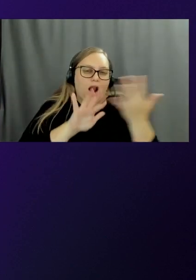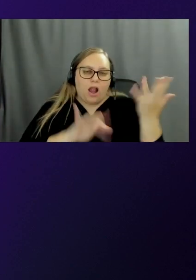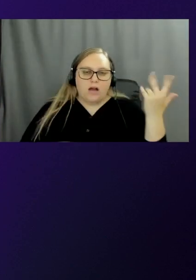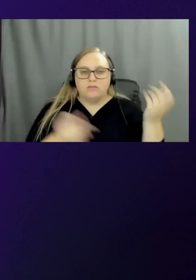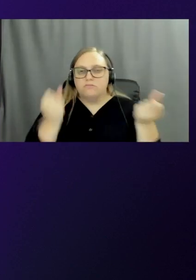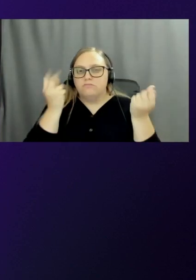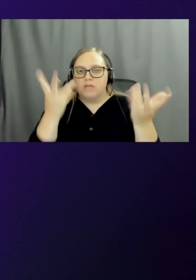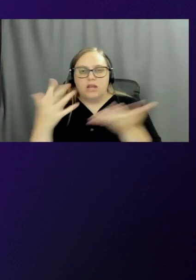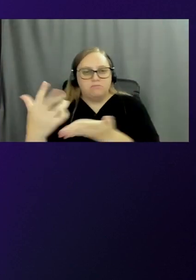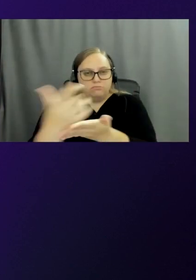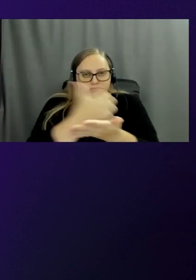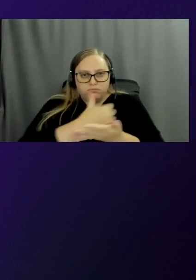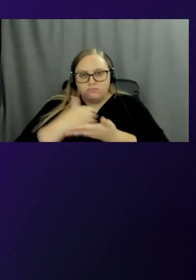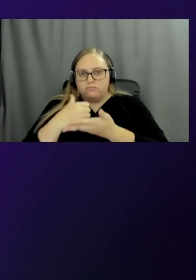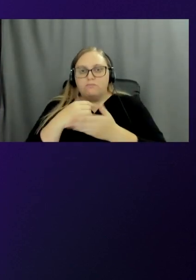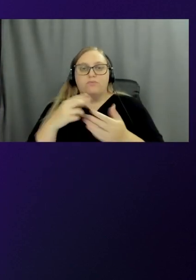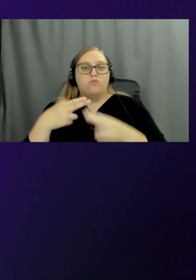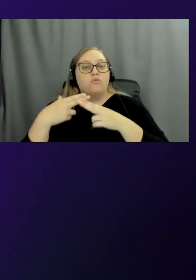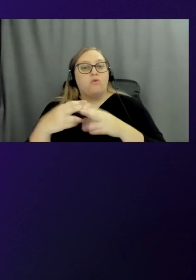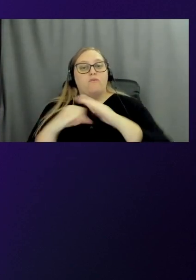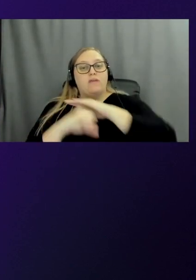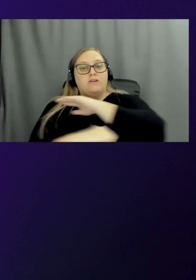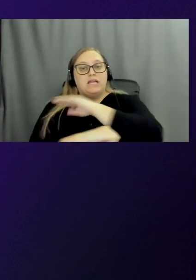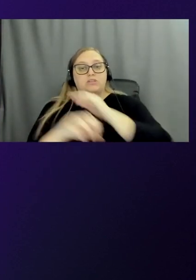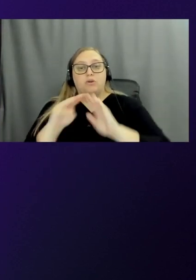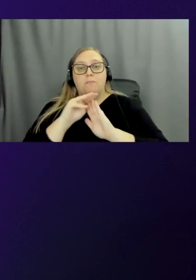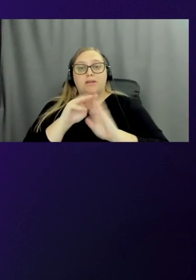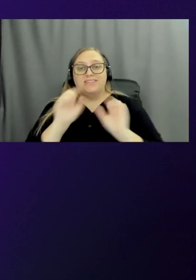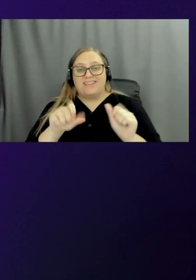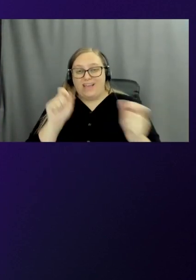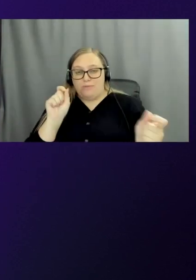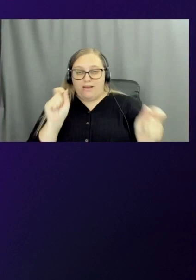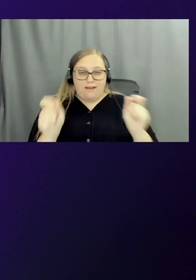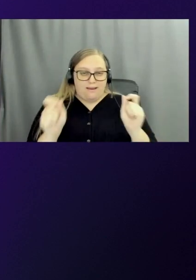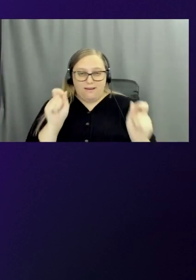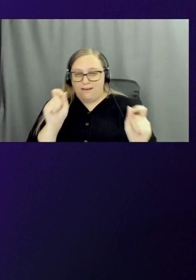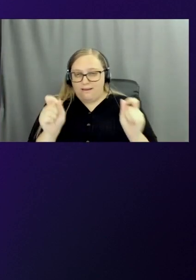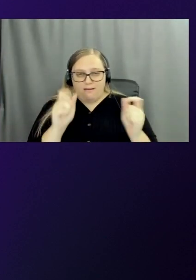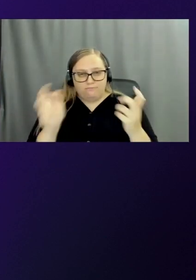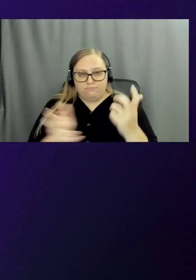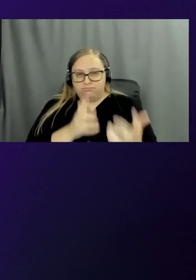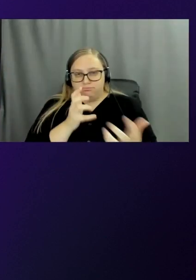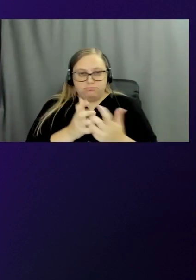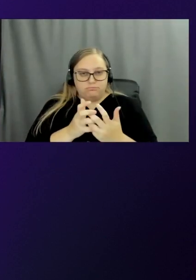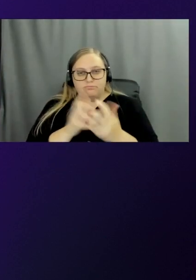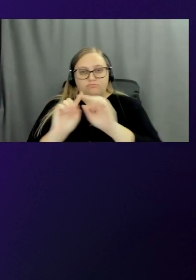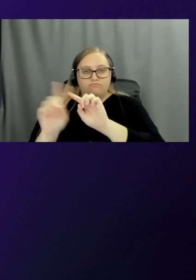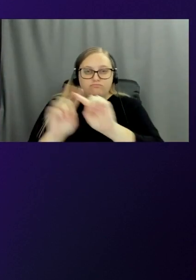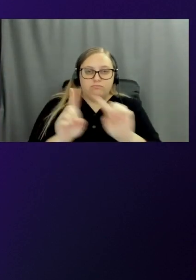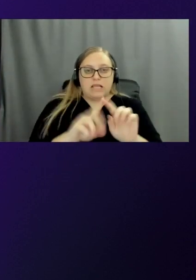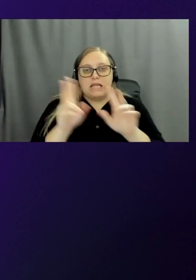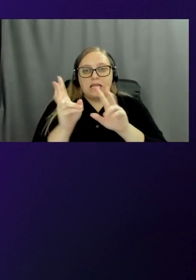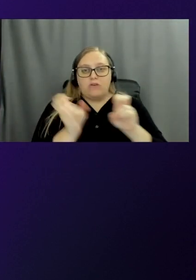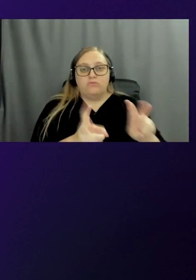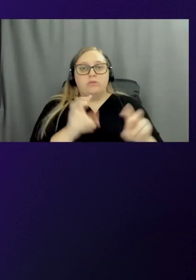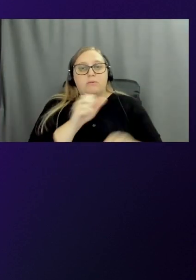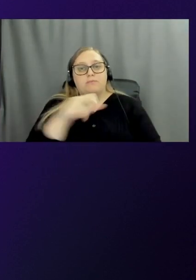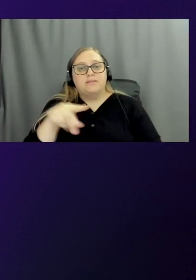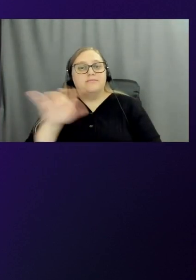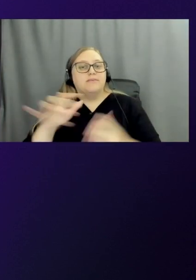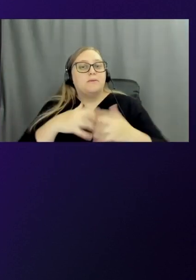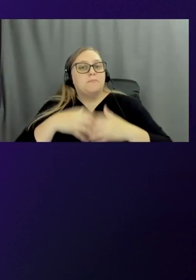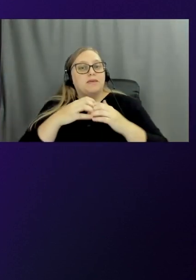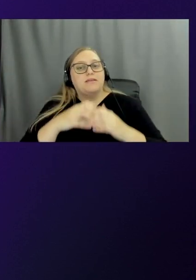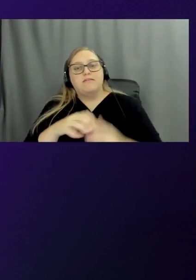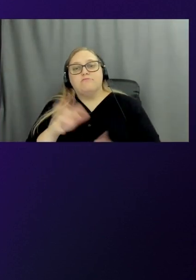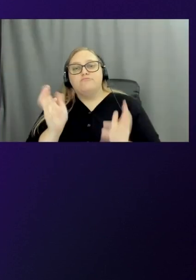models are called foundational models because they can be adapted or fine-tuned to a wide array of downstream applications, such as building a chatbot, maybe